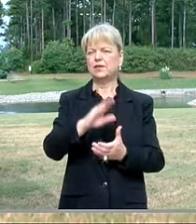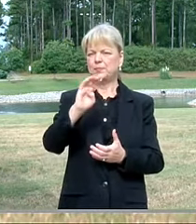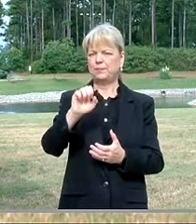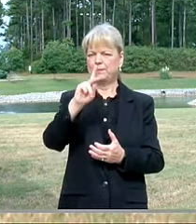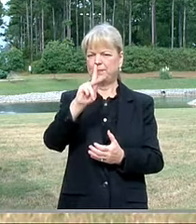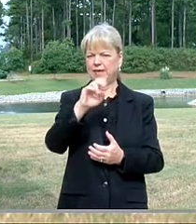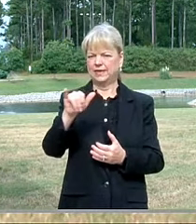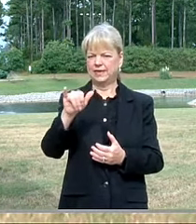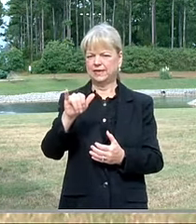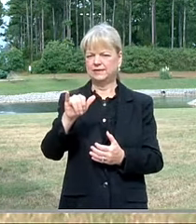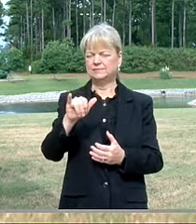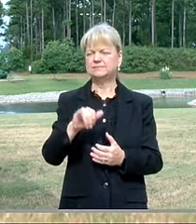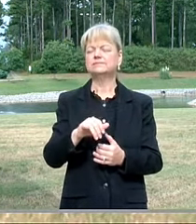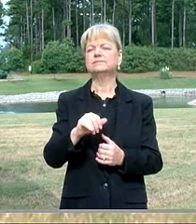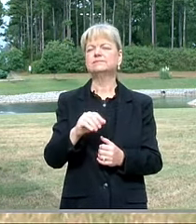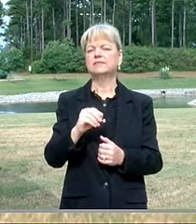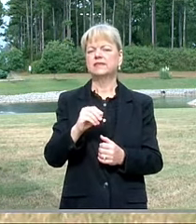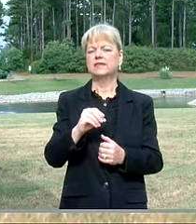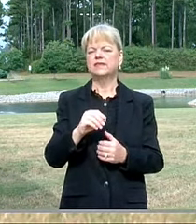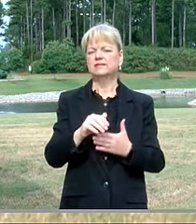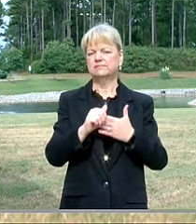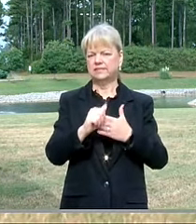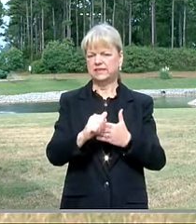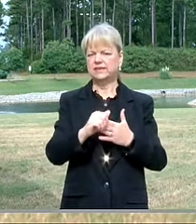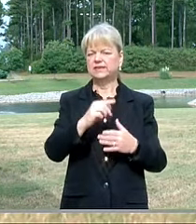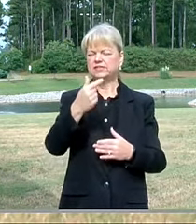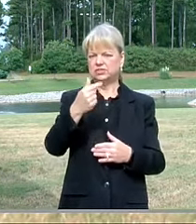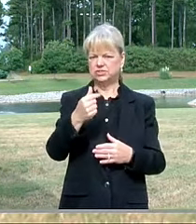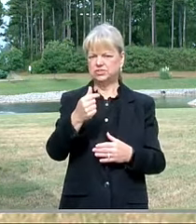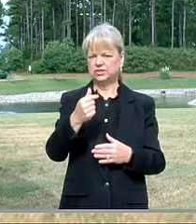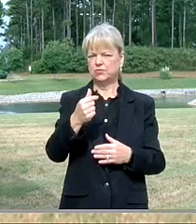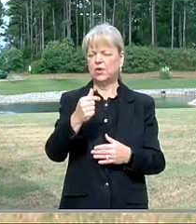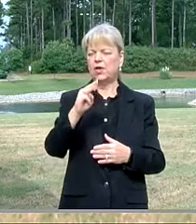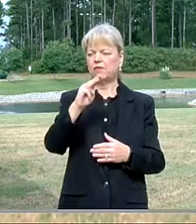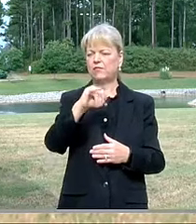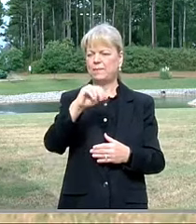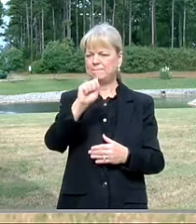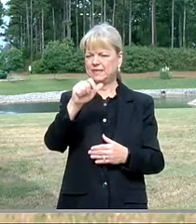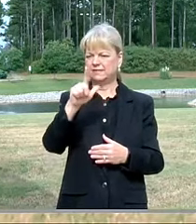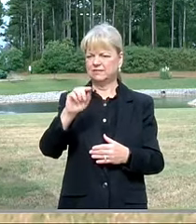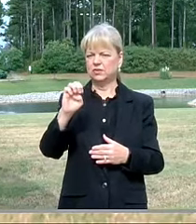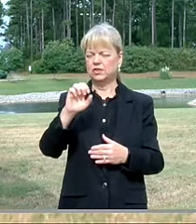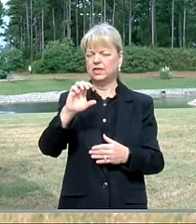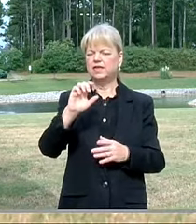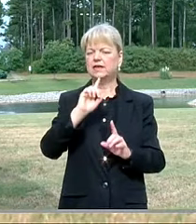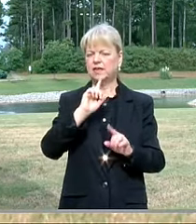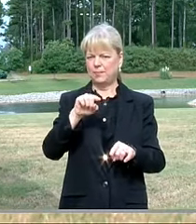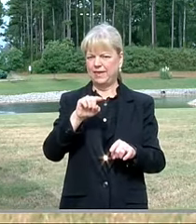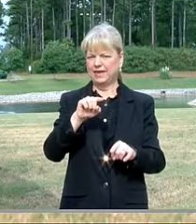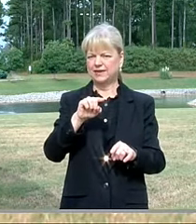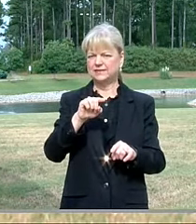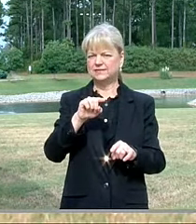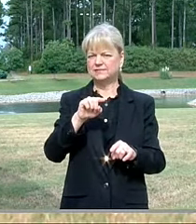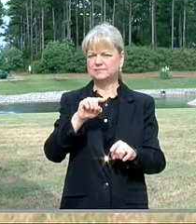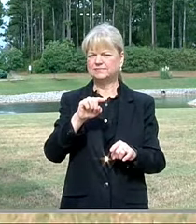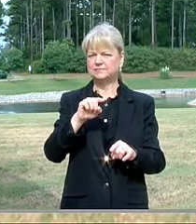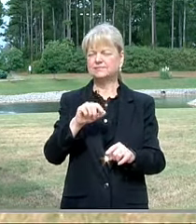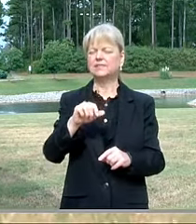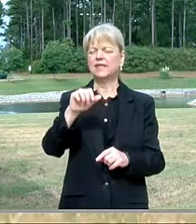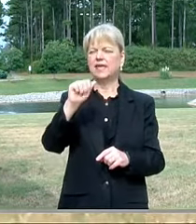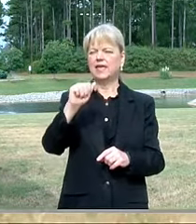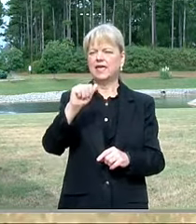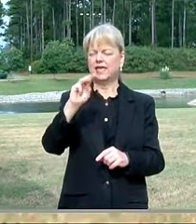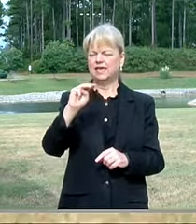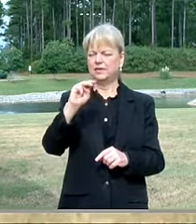Major General Lori Robinson, Commanding General, U.S. Army Aviation and Missile Command. Mr. Brian Toland, AMC Command